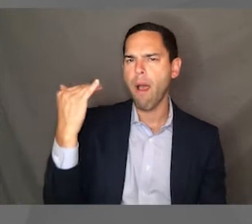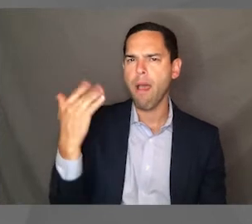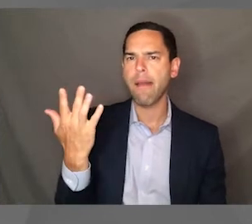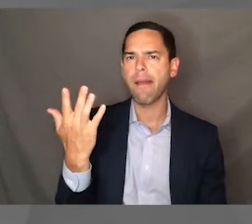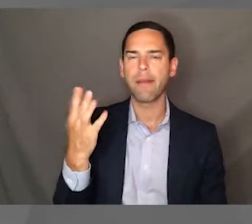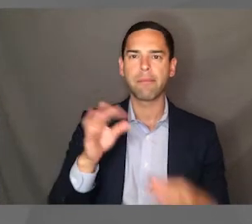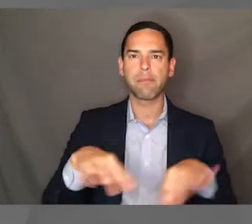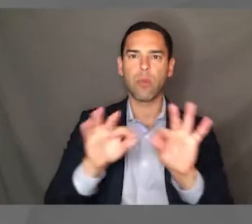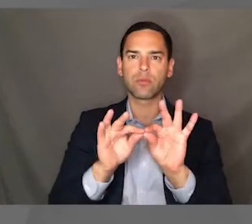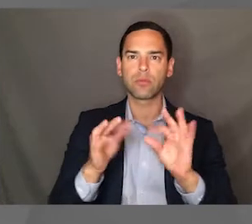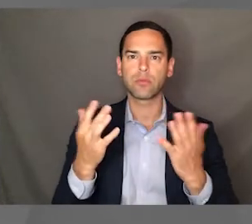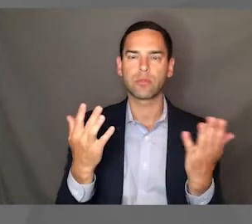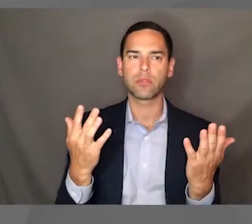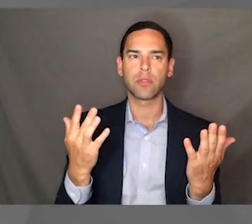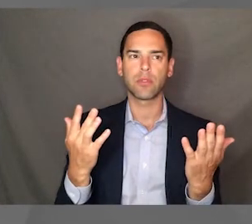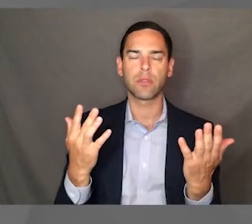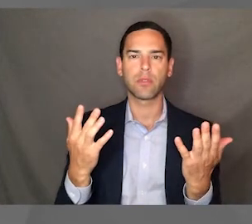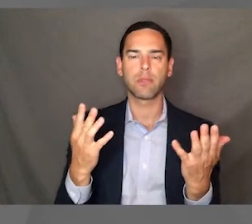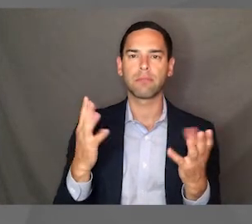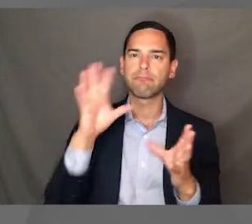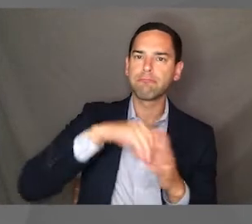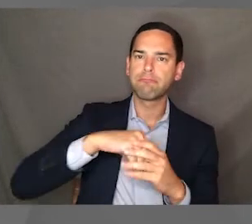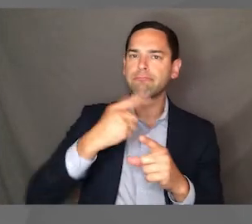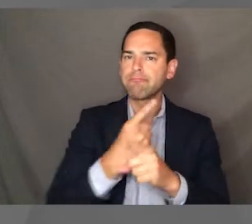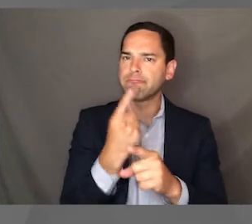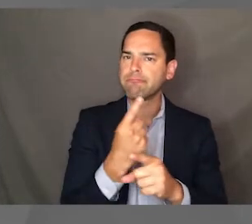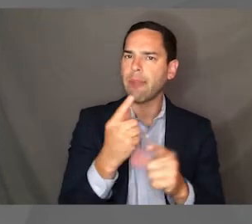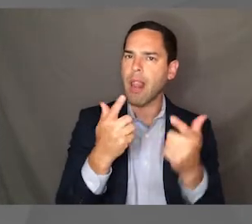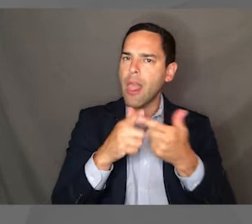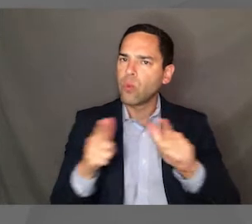important to include proper language.